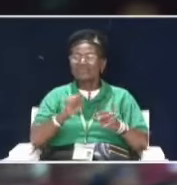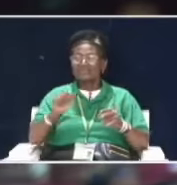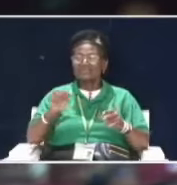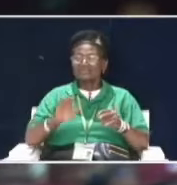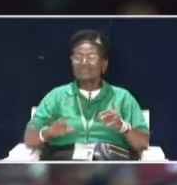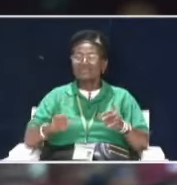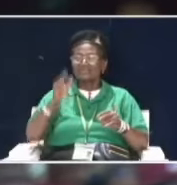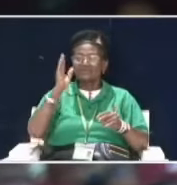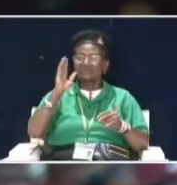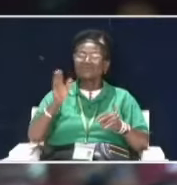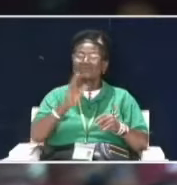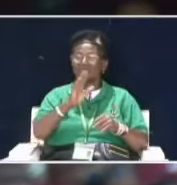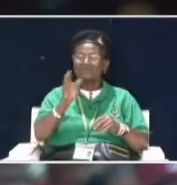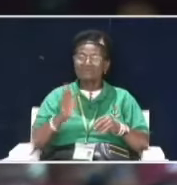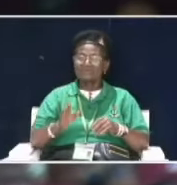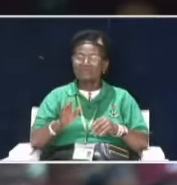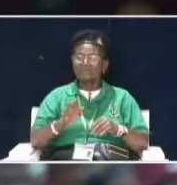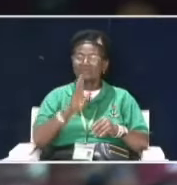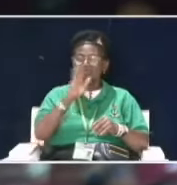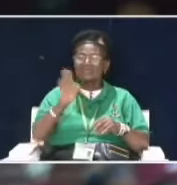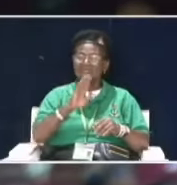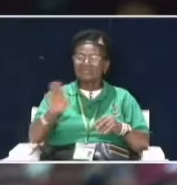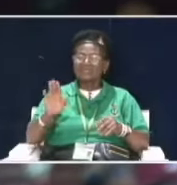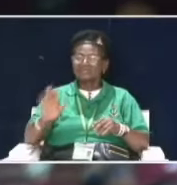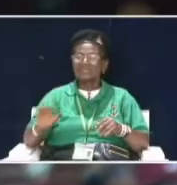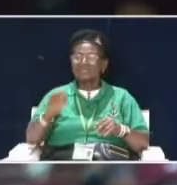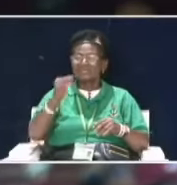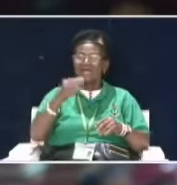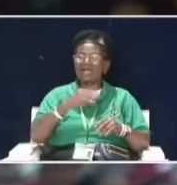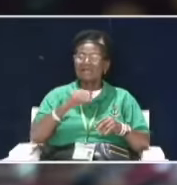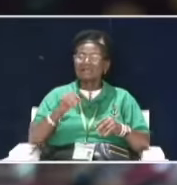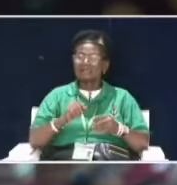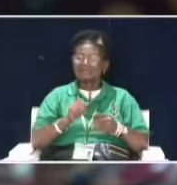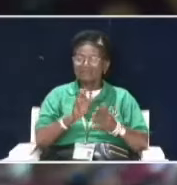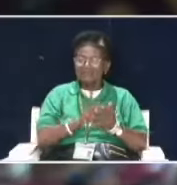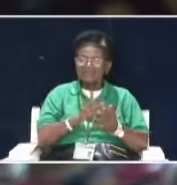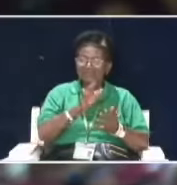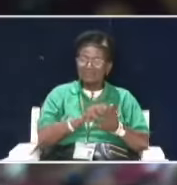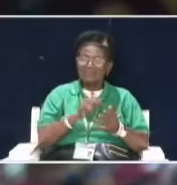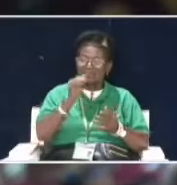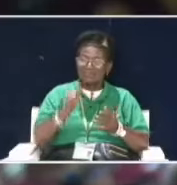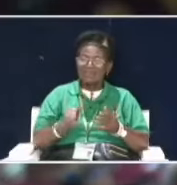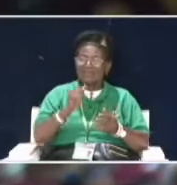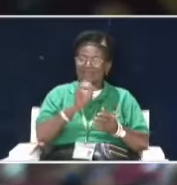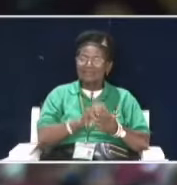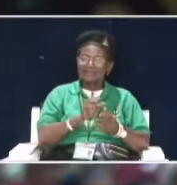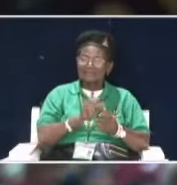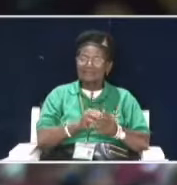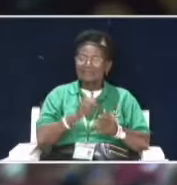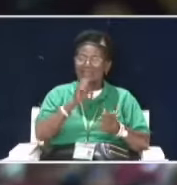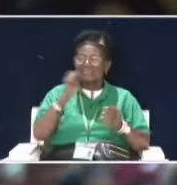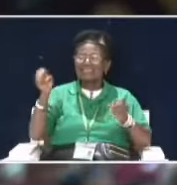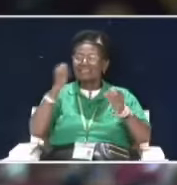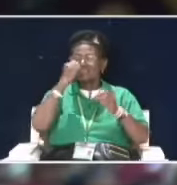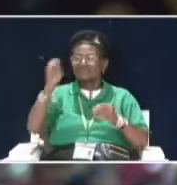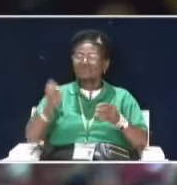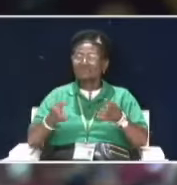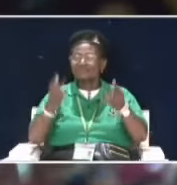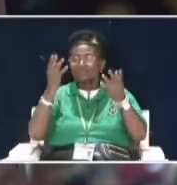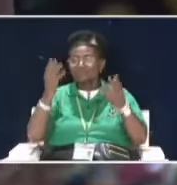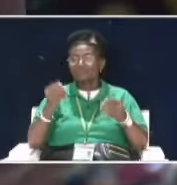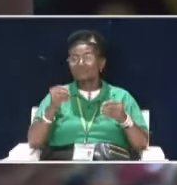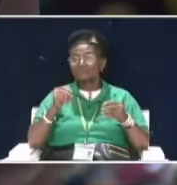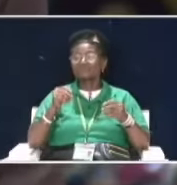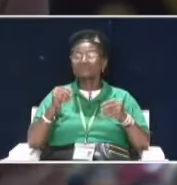a child. And little by little, evil grows.